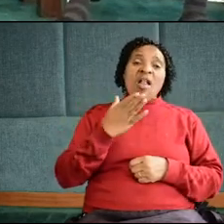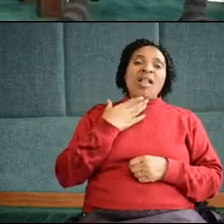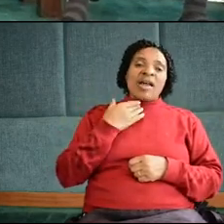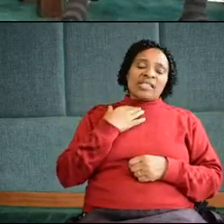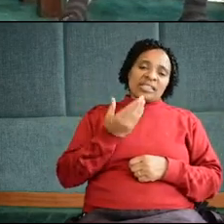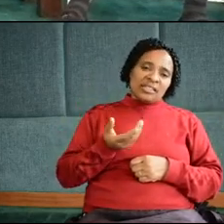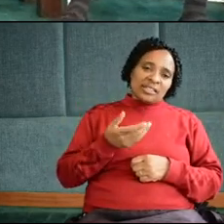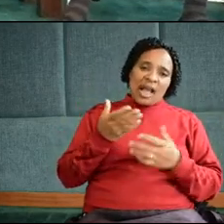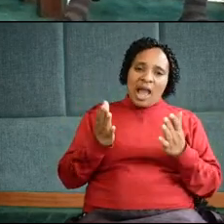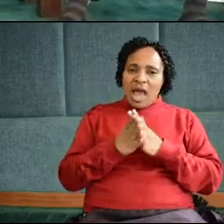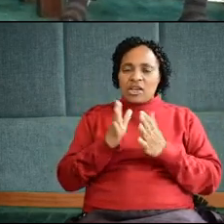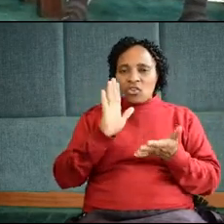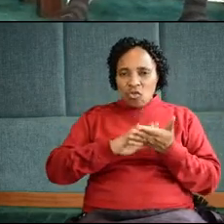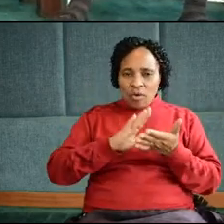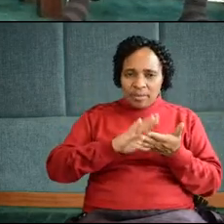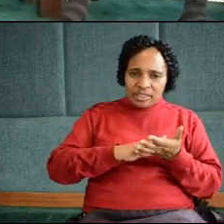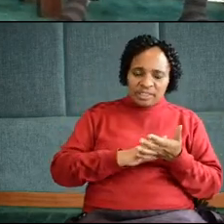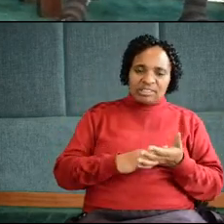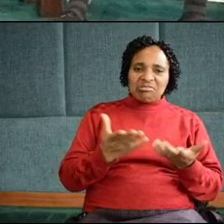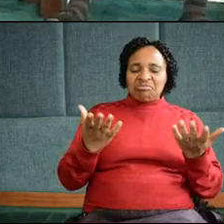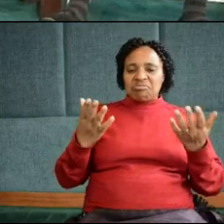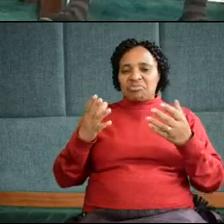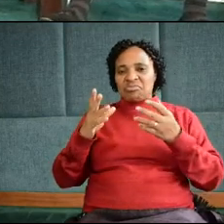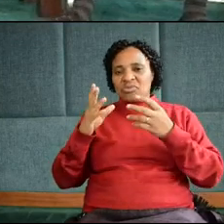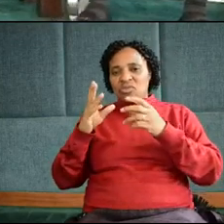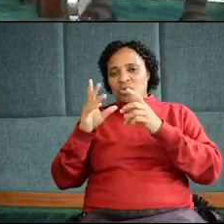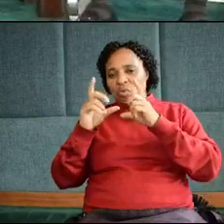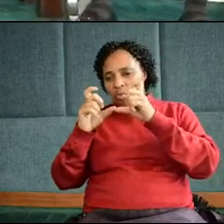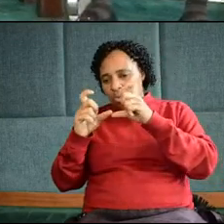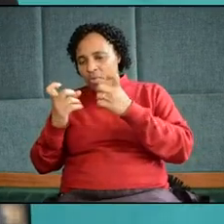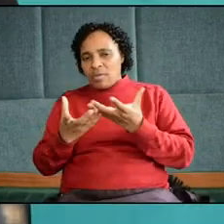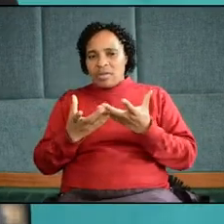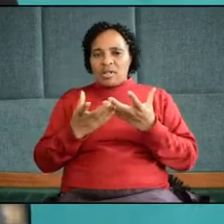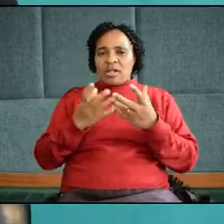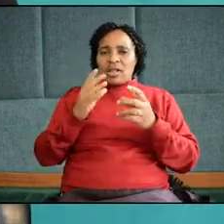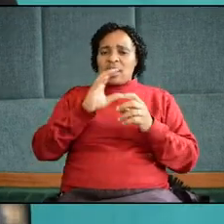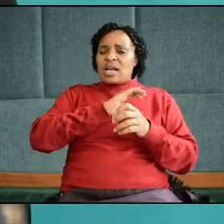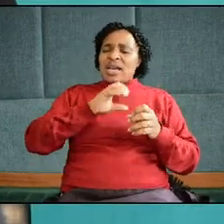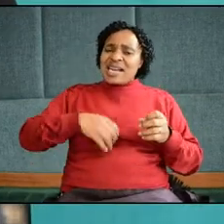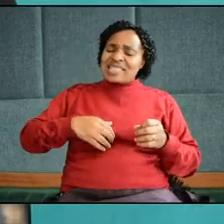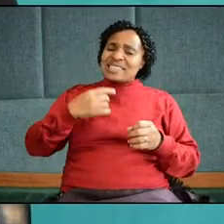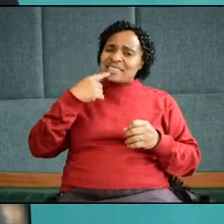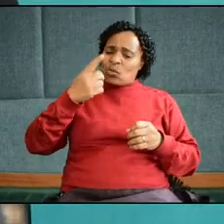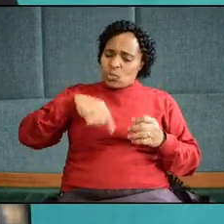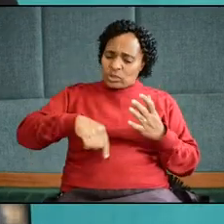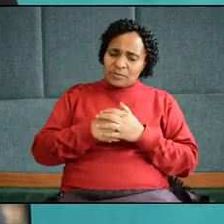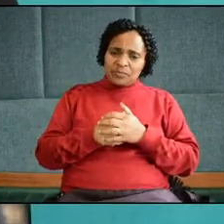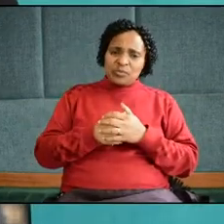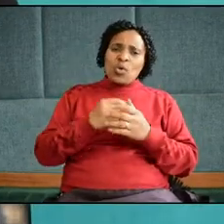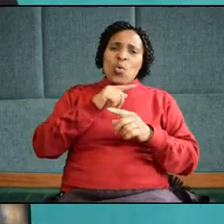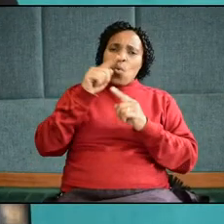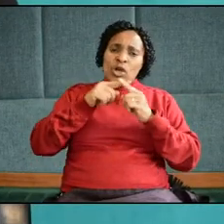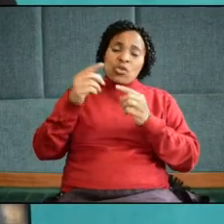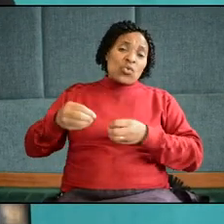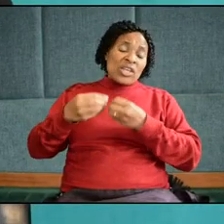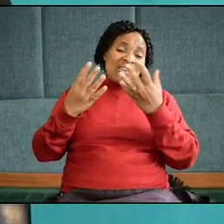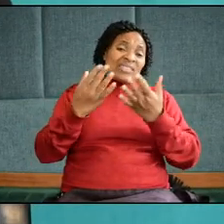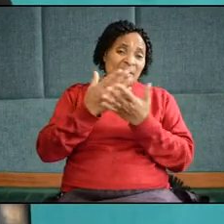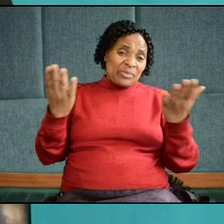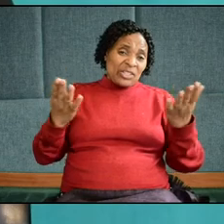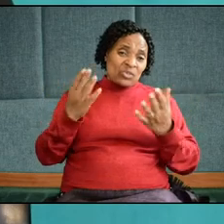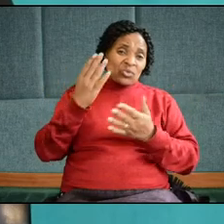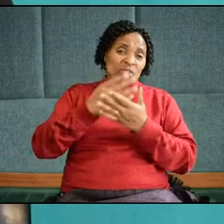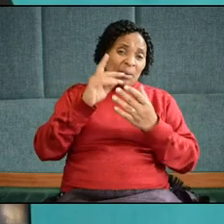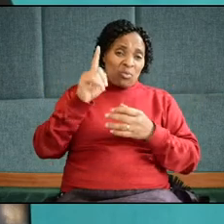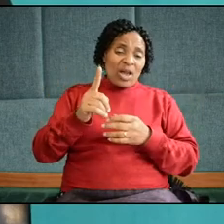know, comments and stuff on Instagram and followers. Christ told us that when we give something to someone, we should not let what our right